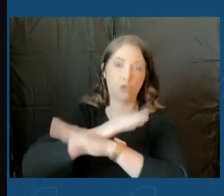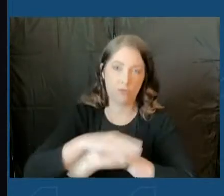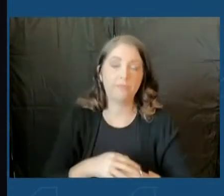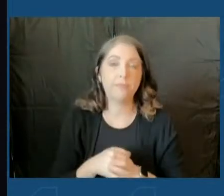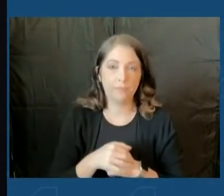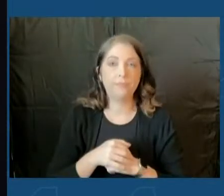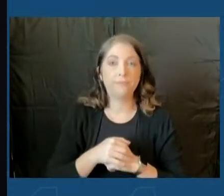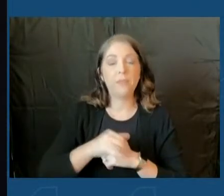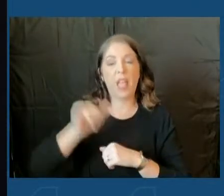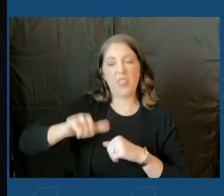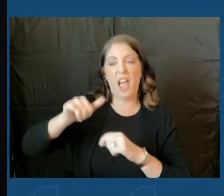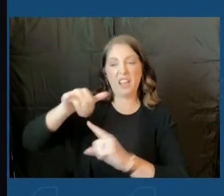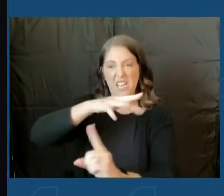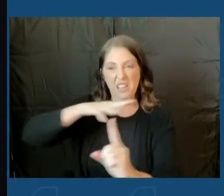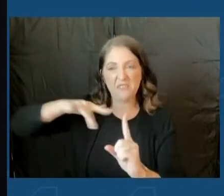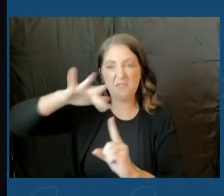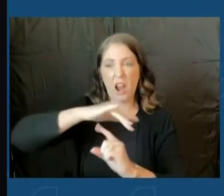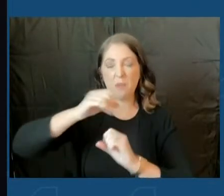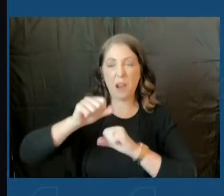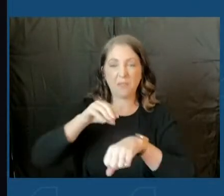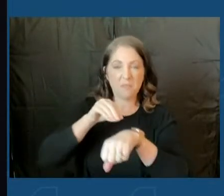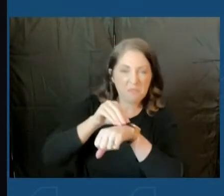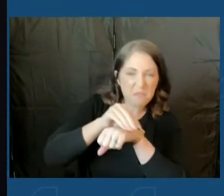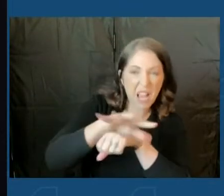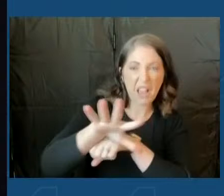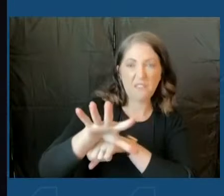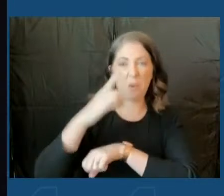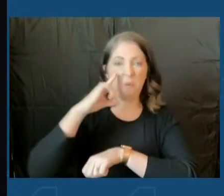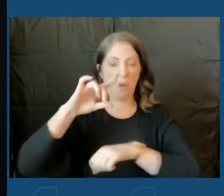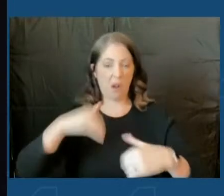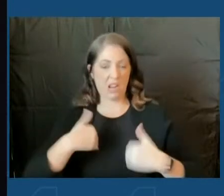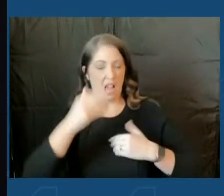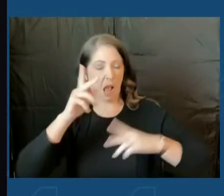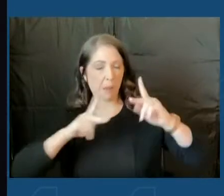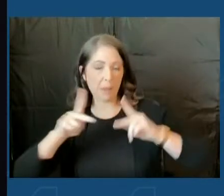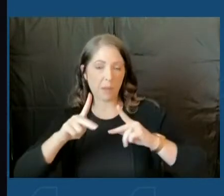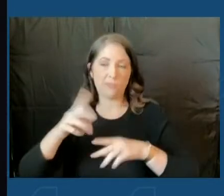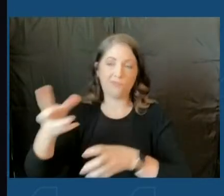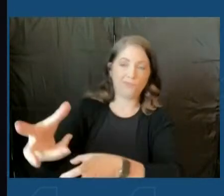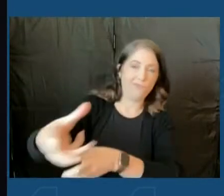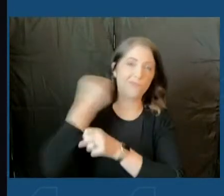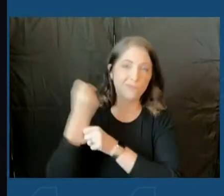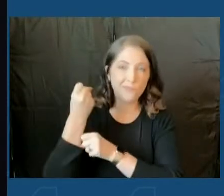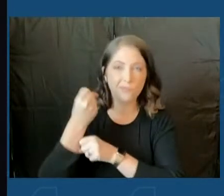environment and the influences on young people where they head off into this path.